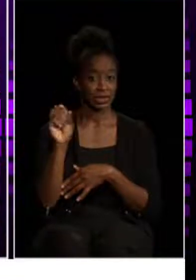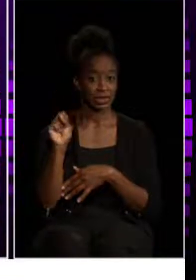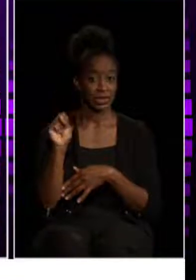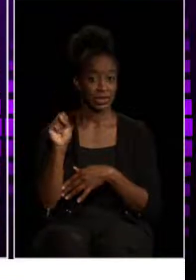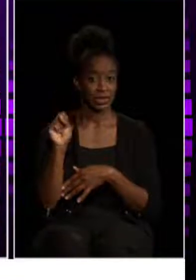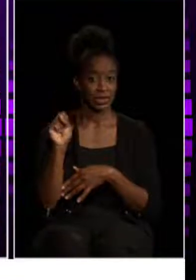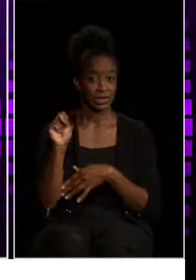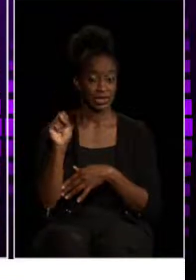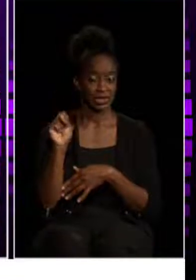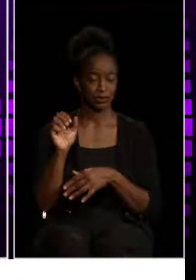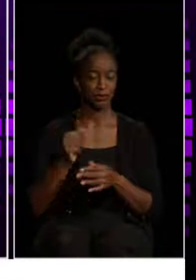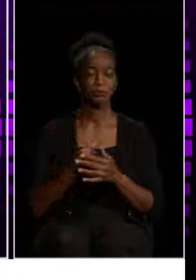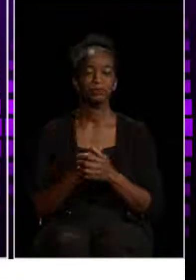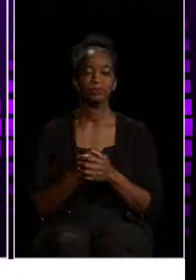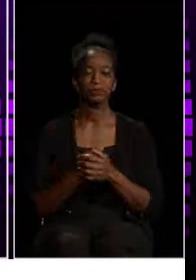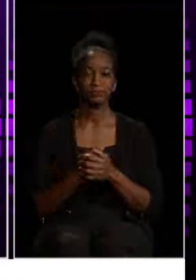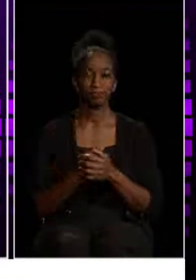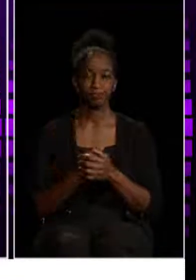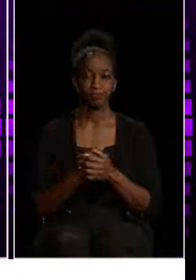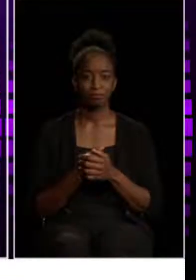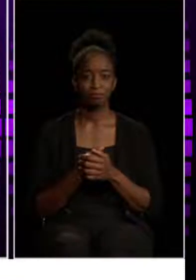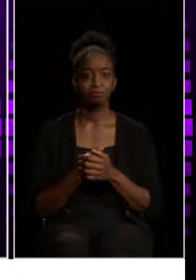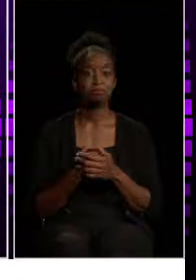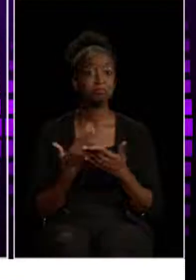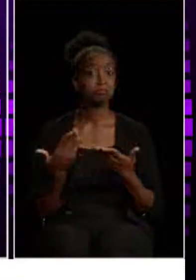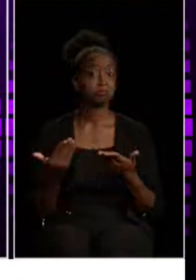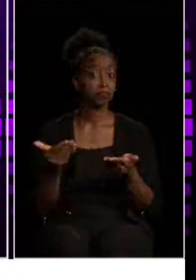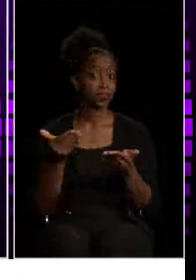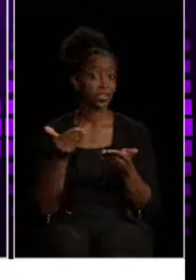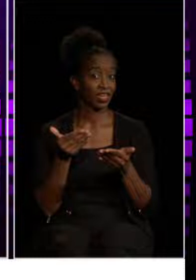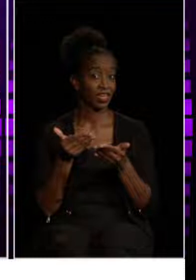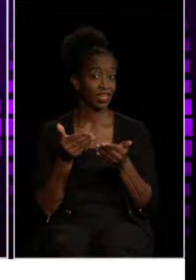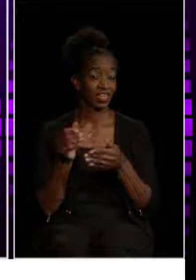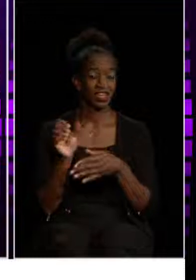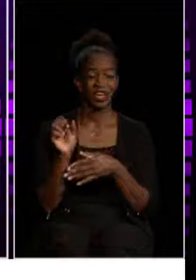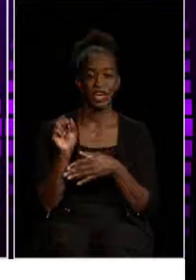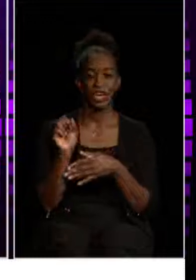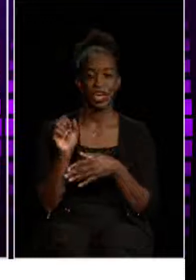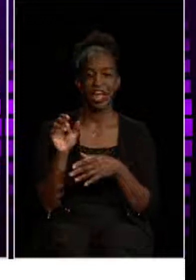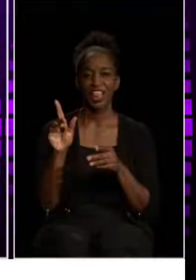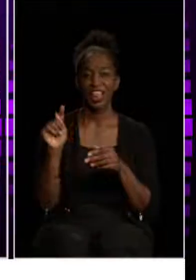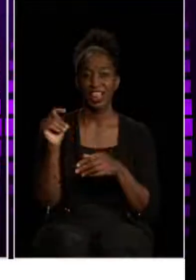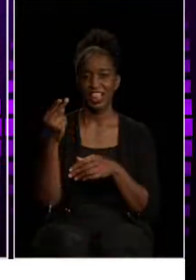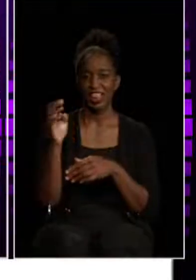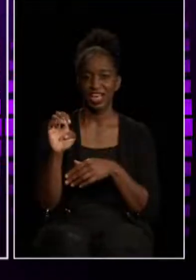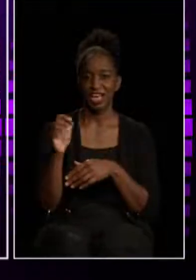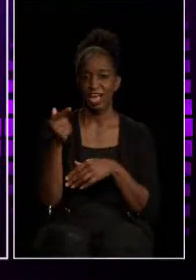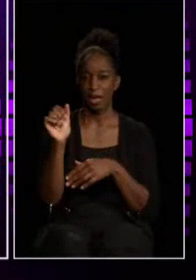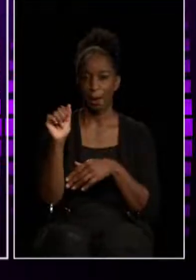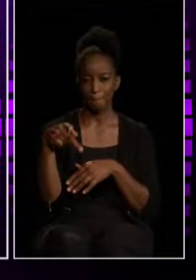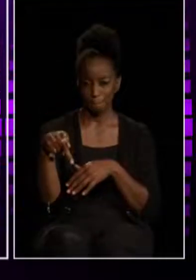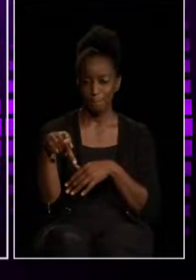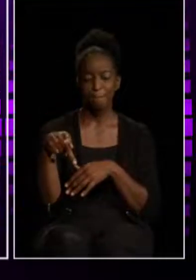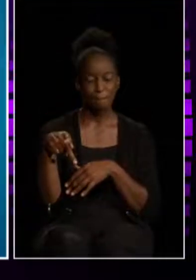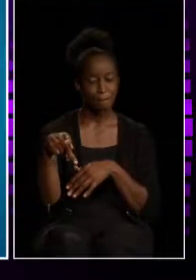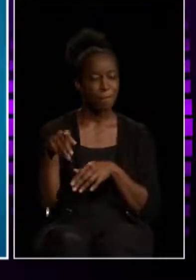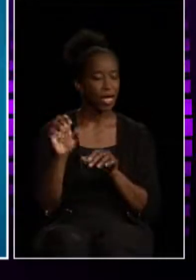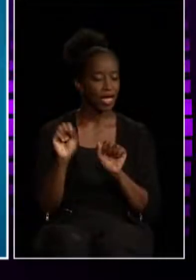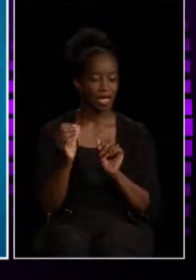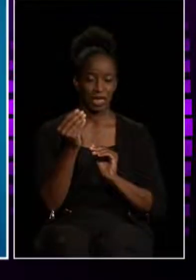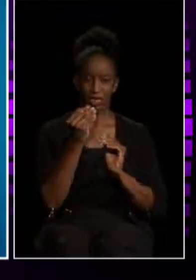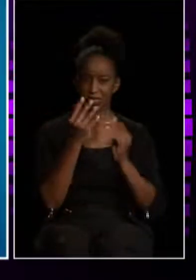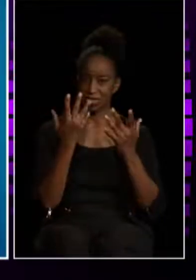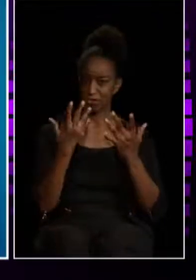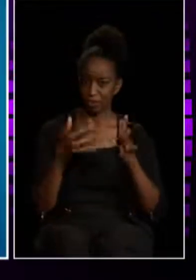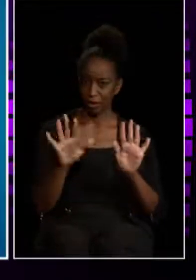slip right out the back and be part of the night's activities offered in St. Lawrence Gap. There's a lot of wonderful things going on there. So Pure